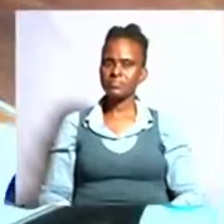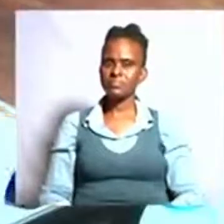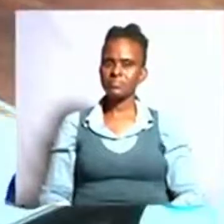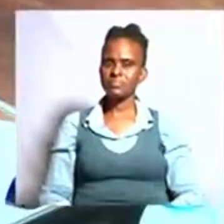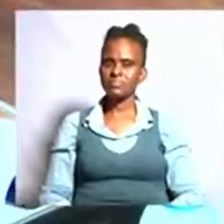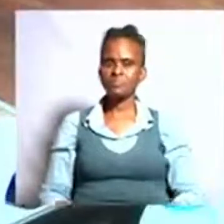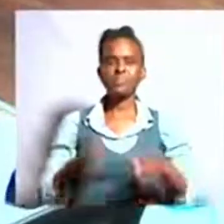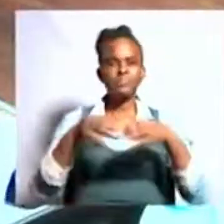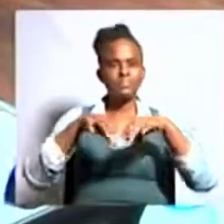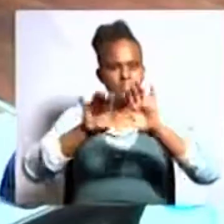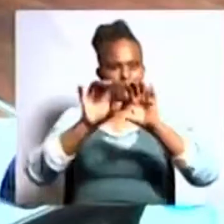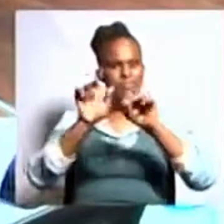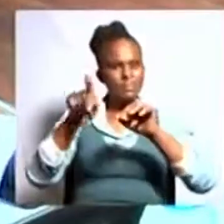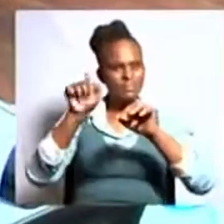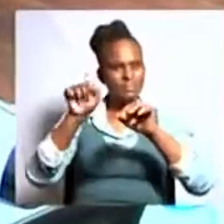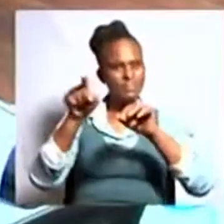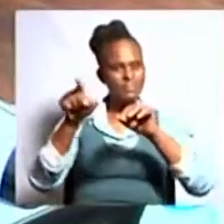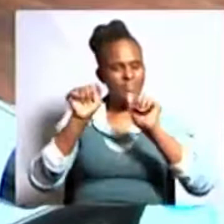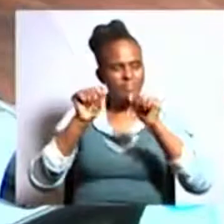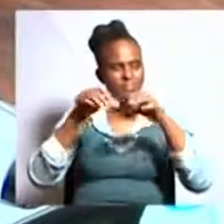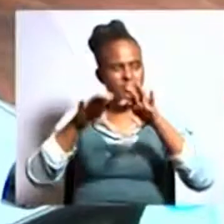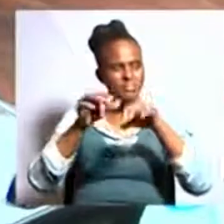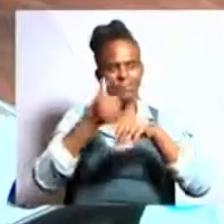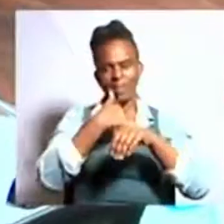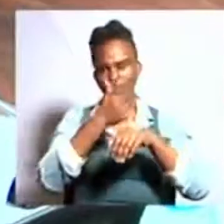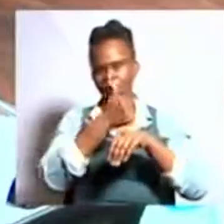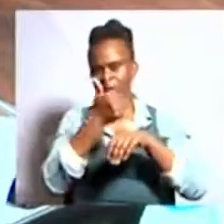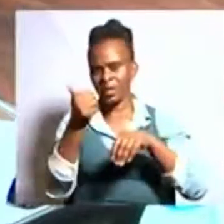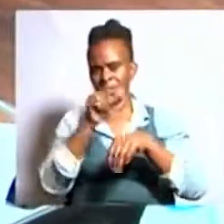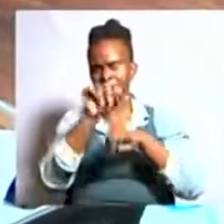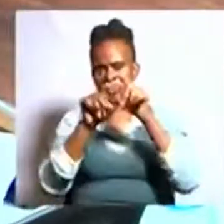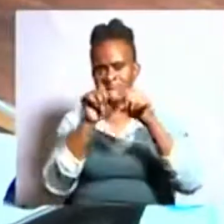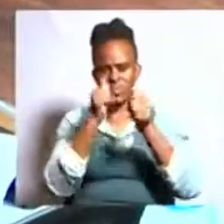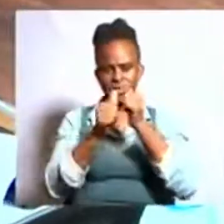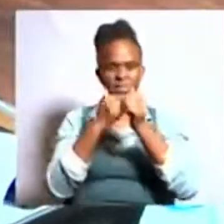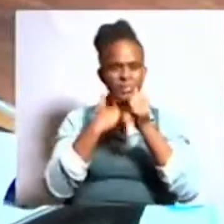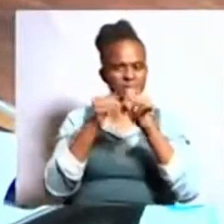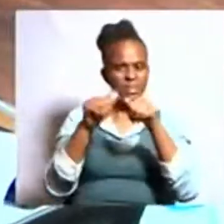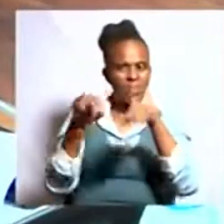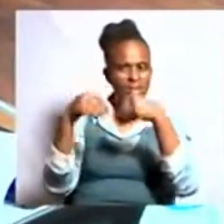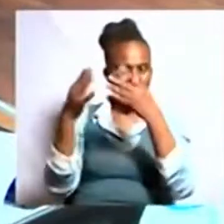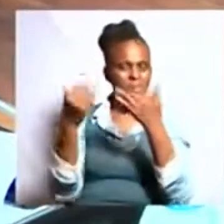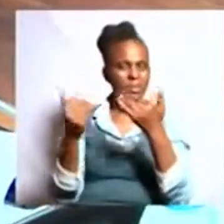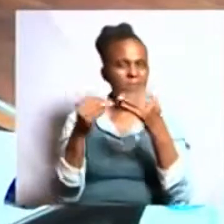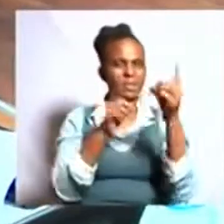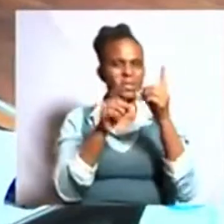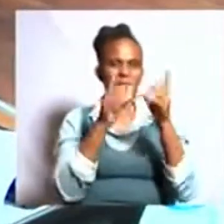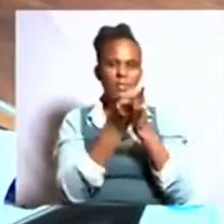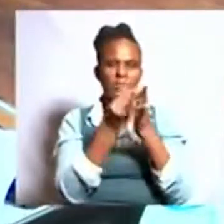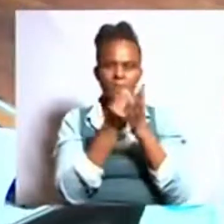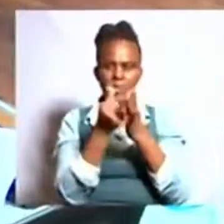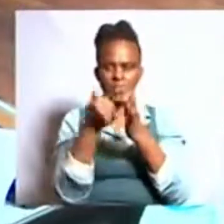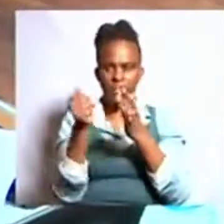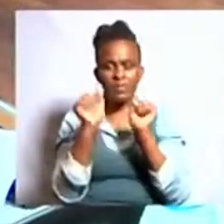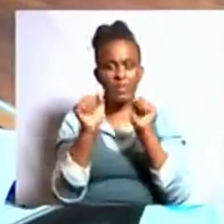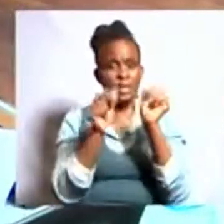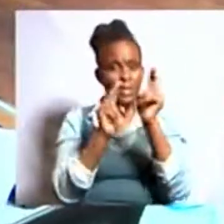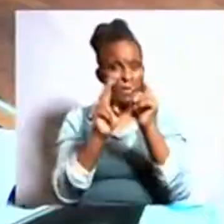can you proceed, PS? There's another question. Which I throw, if you allow me. Director of Finance, take up the other